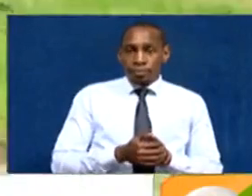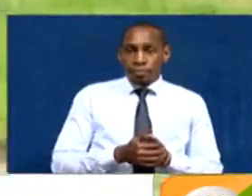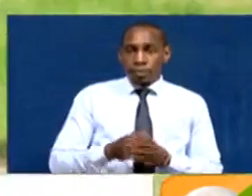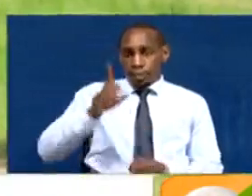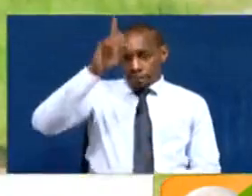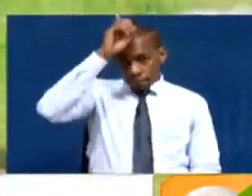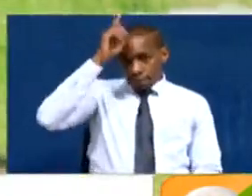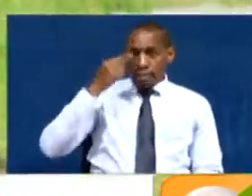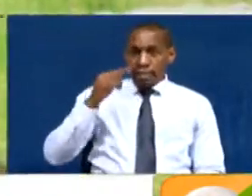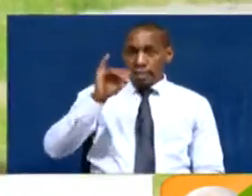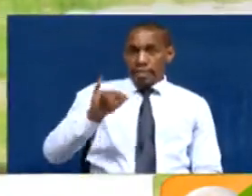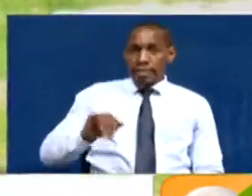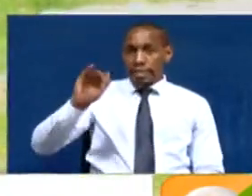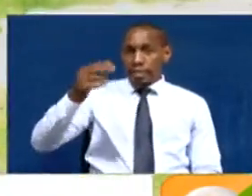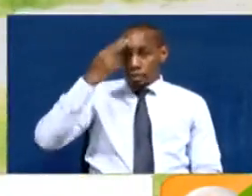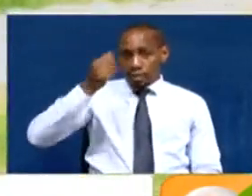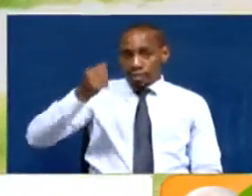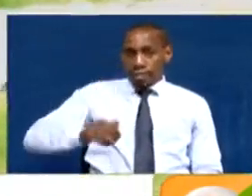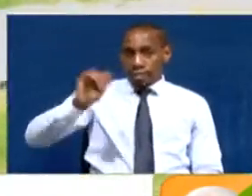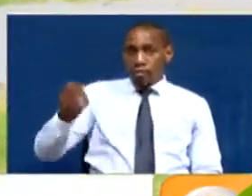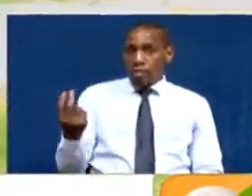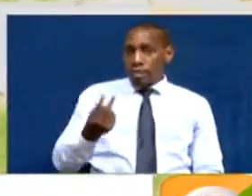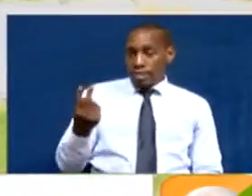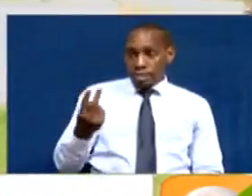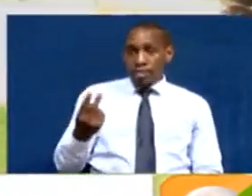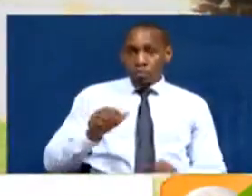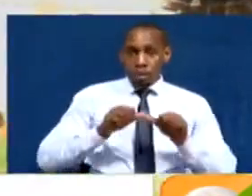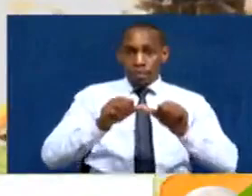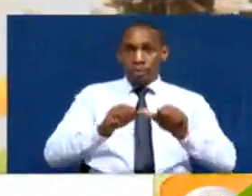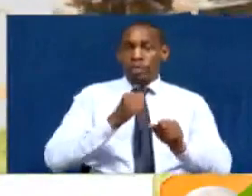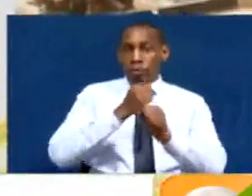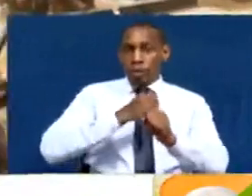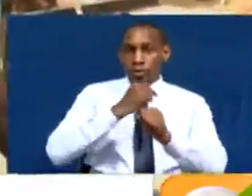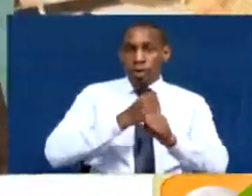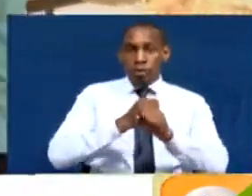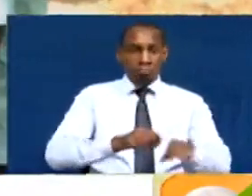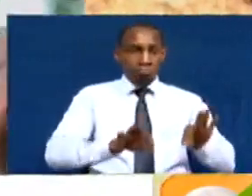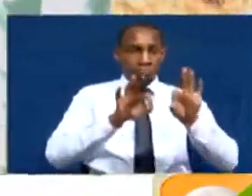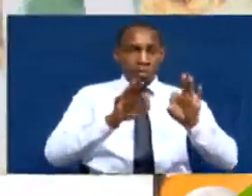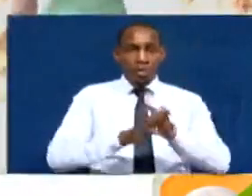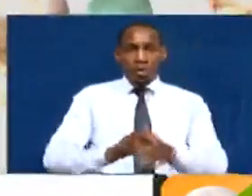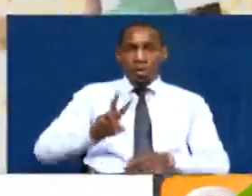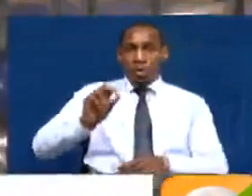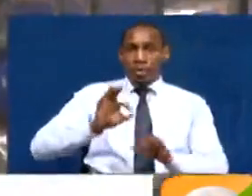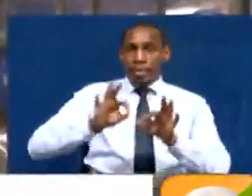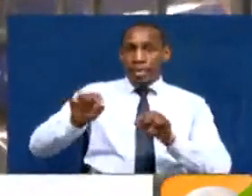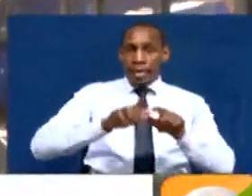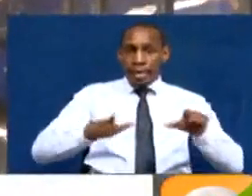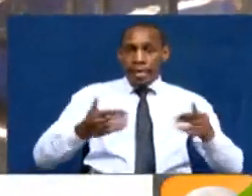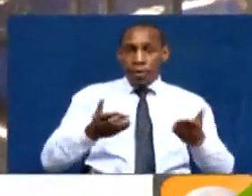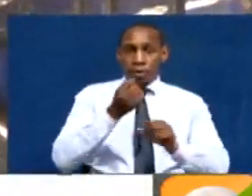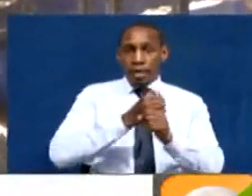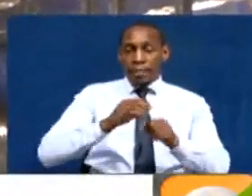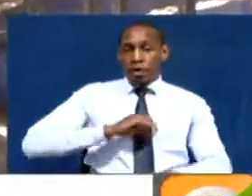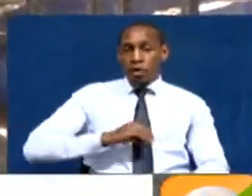City Village in Isinya Town, Kajiado County, the couple has managed to maintain operations perfectly on their 20-acre farm by